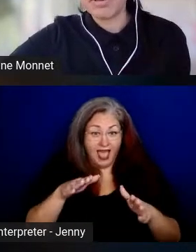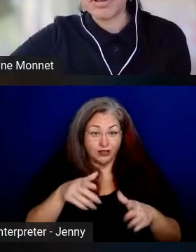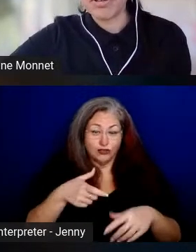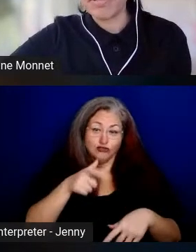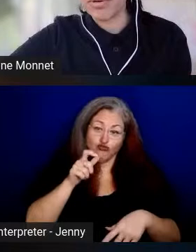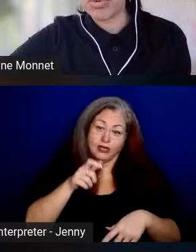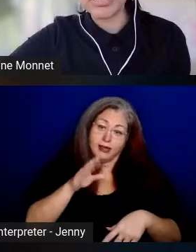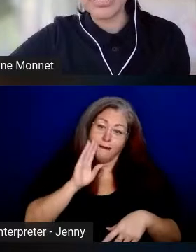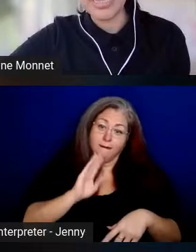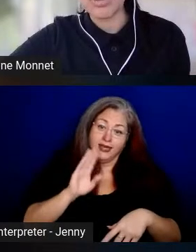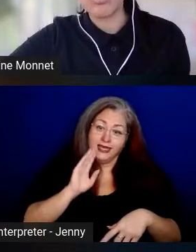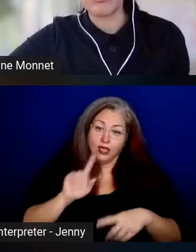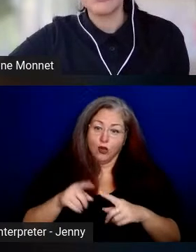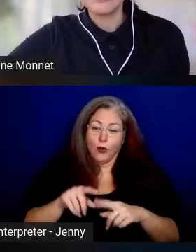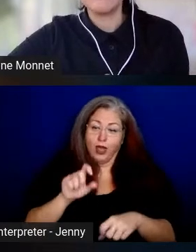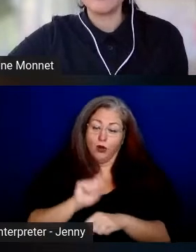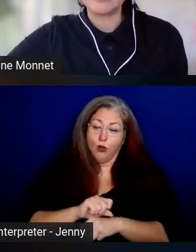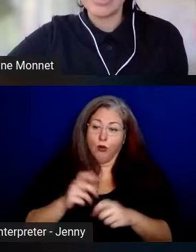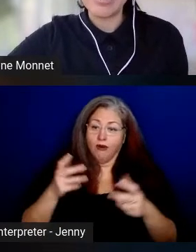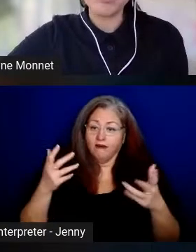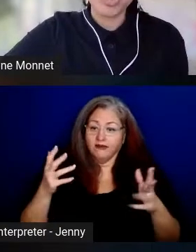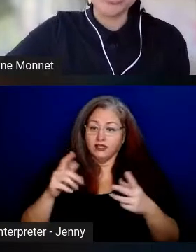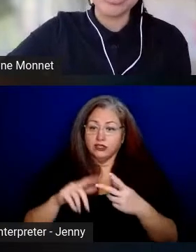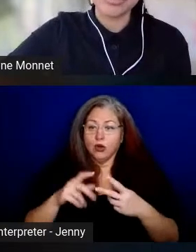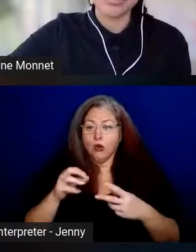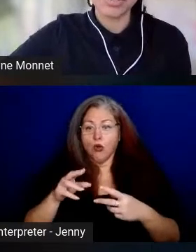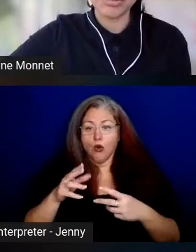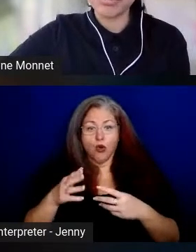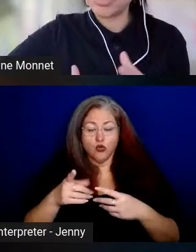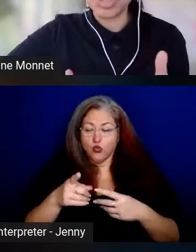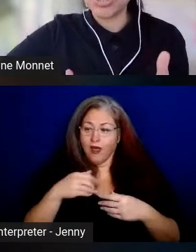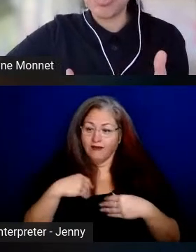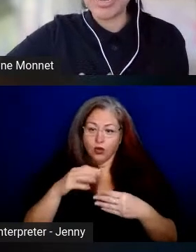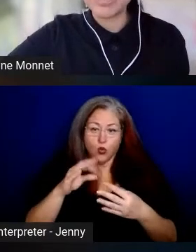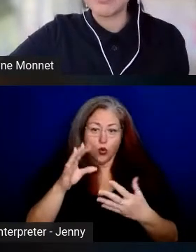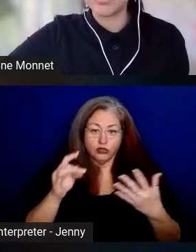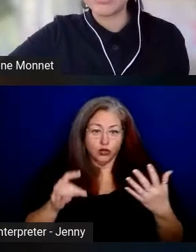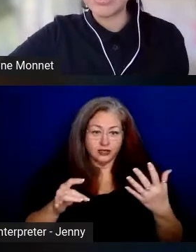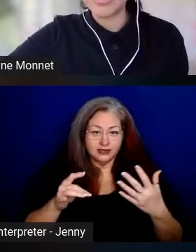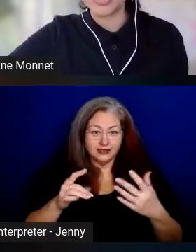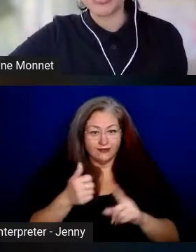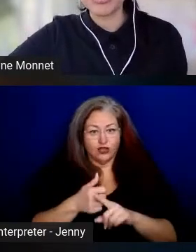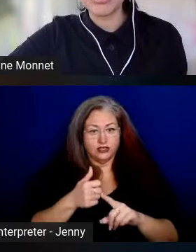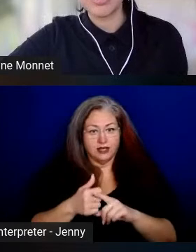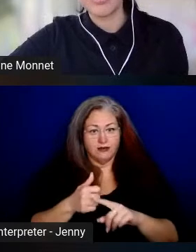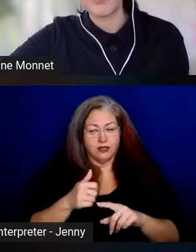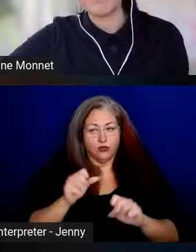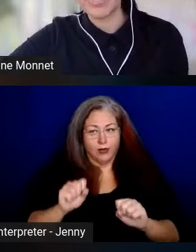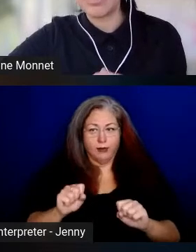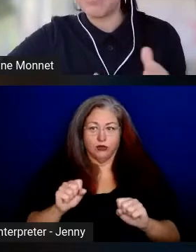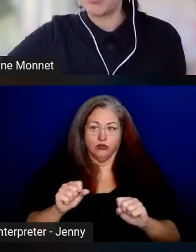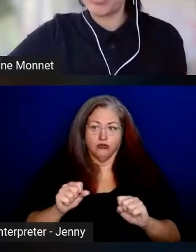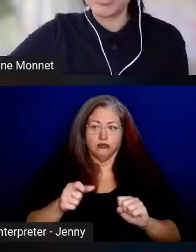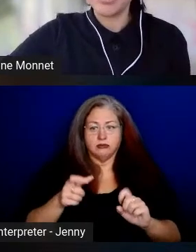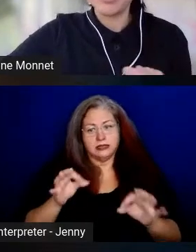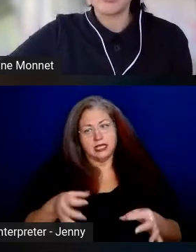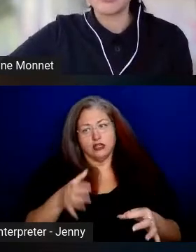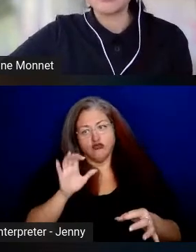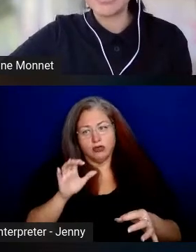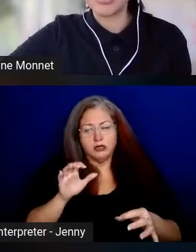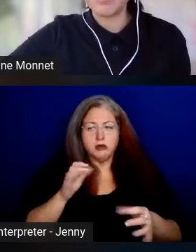end of a work day, or even have the choice, you know, just for himself to take that choice. And if he